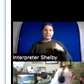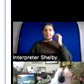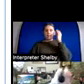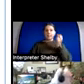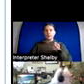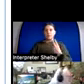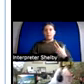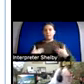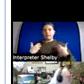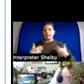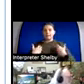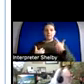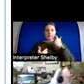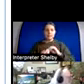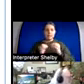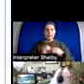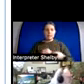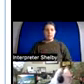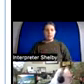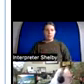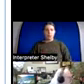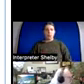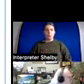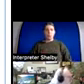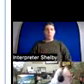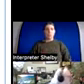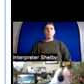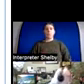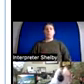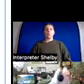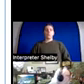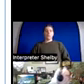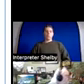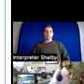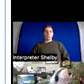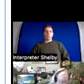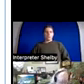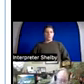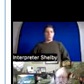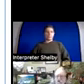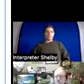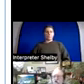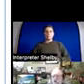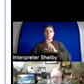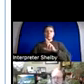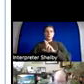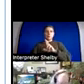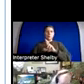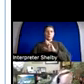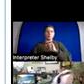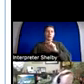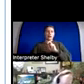so oh i have to get a new okay ryan what follows ryan